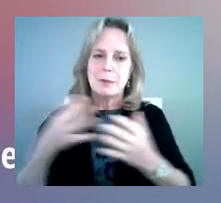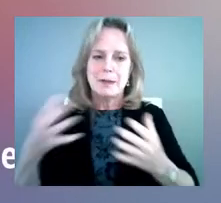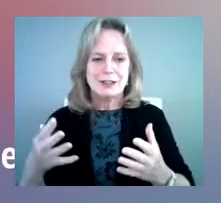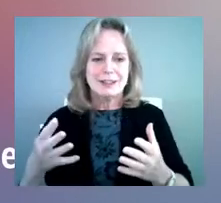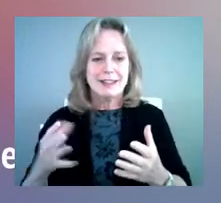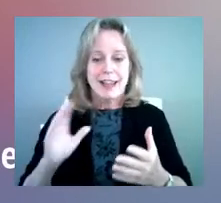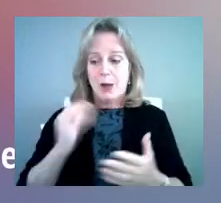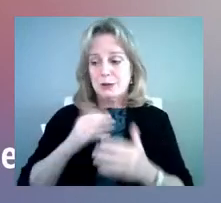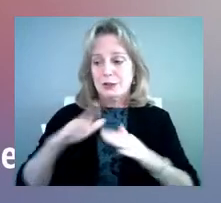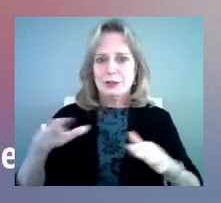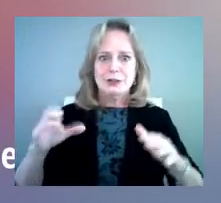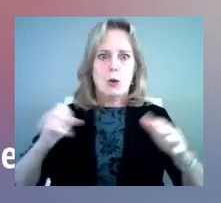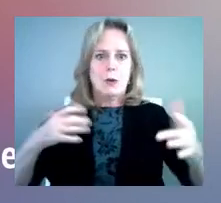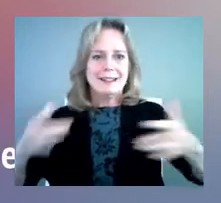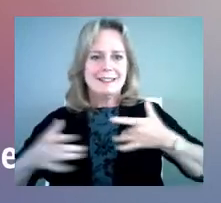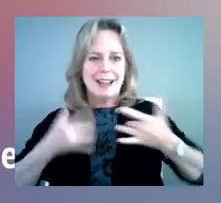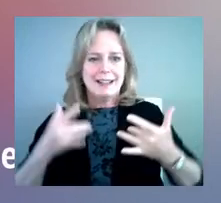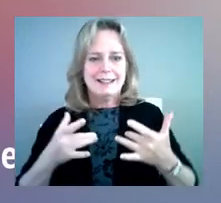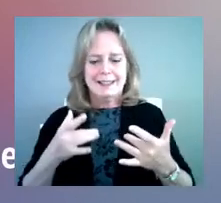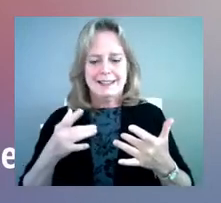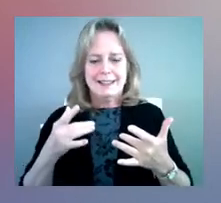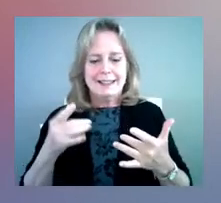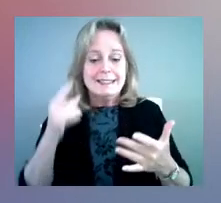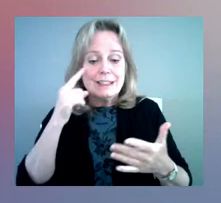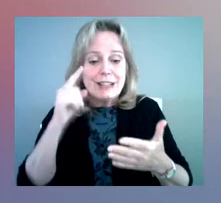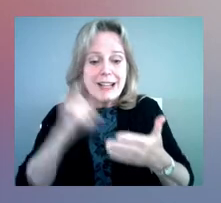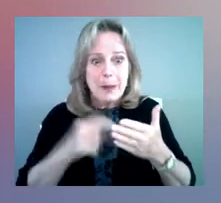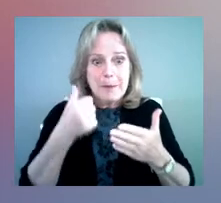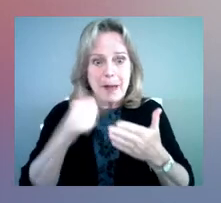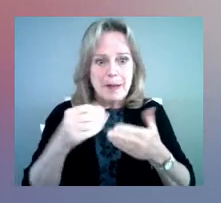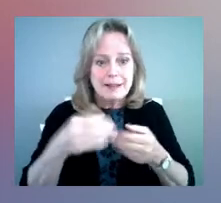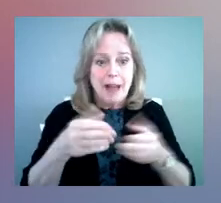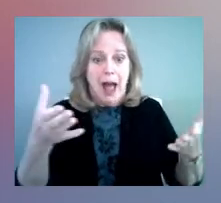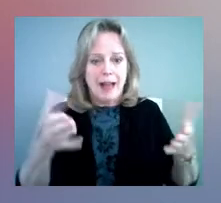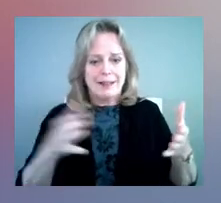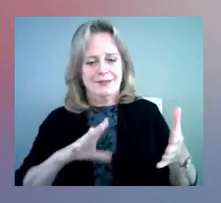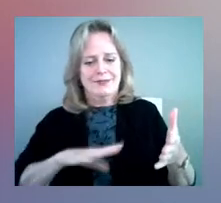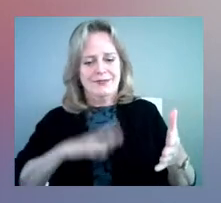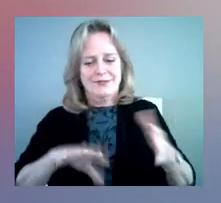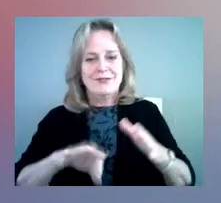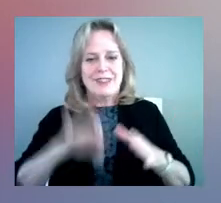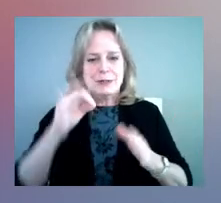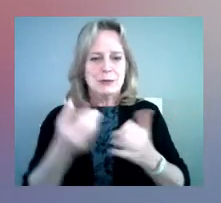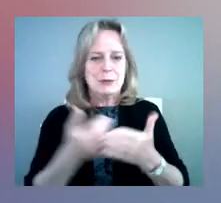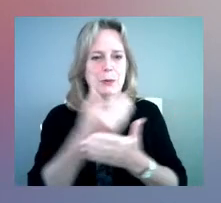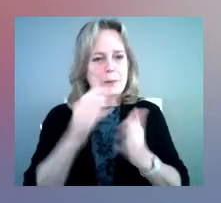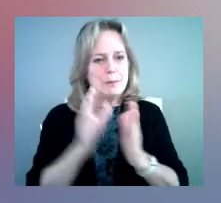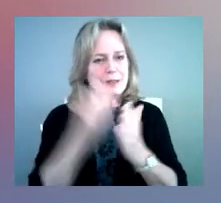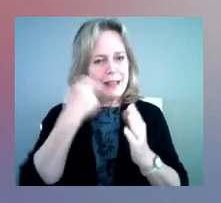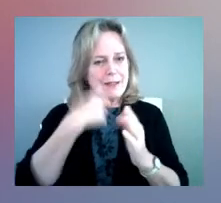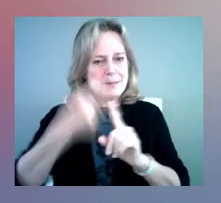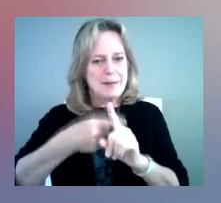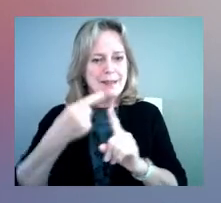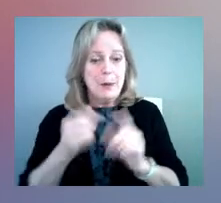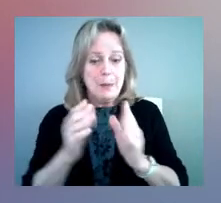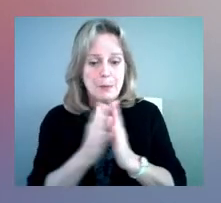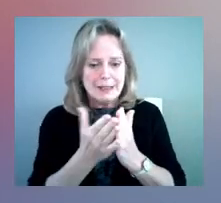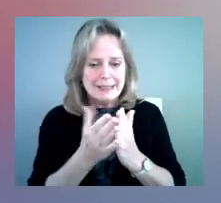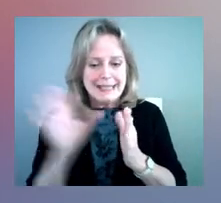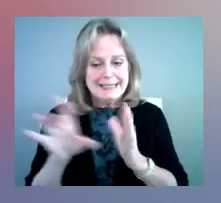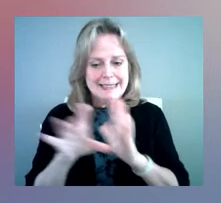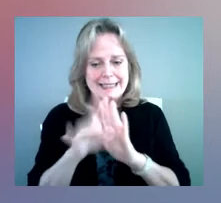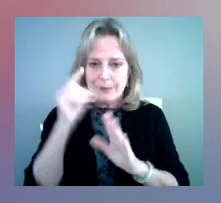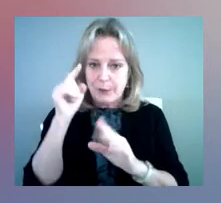Our children are so excited when they check their mailboxes and find new books waiting for them each month. Books selected for